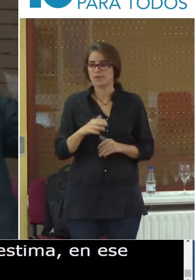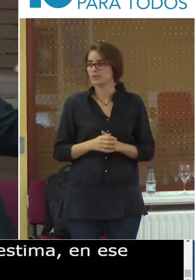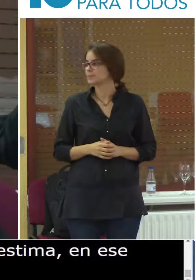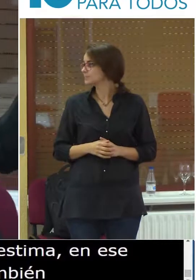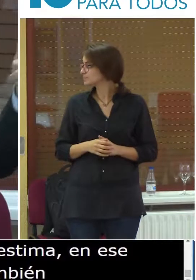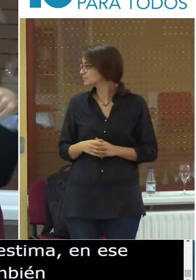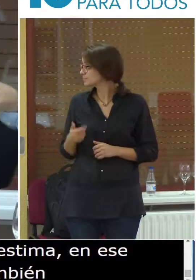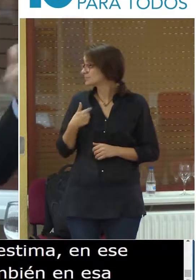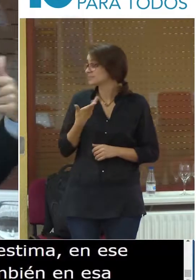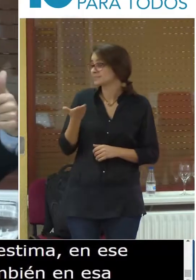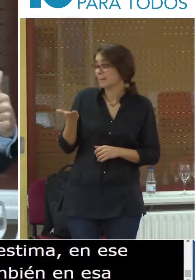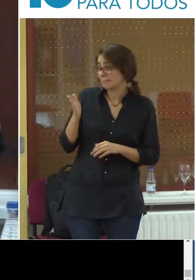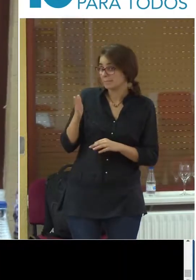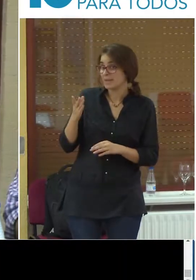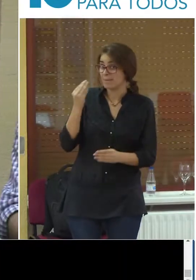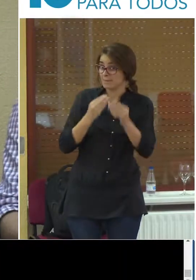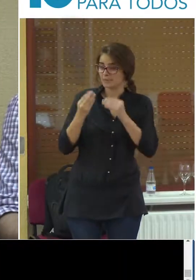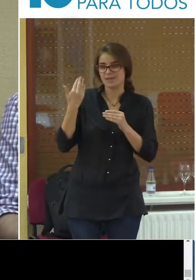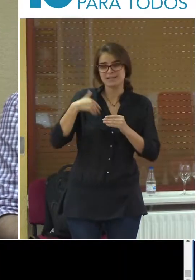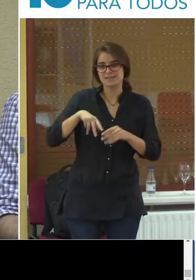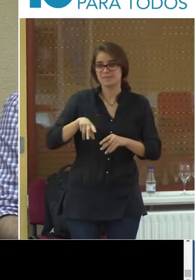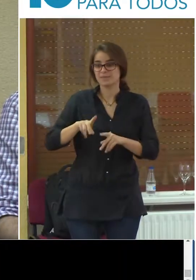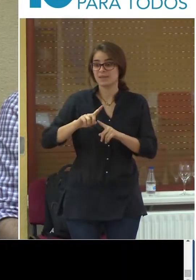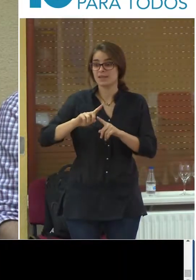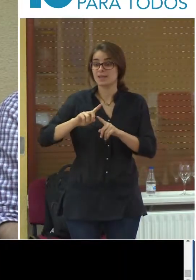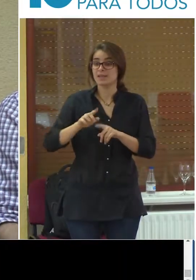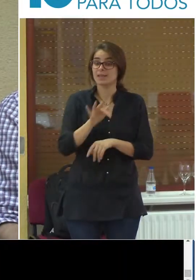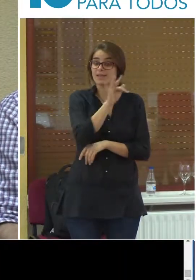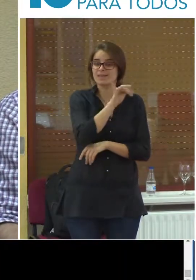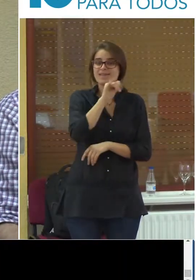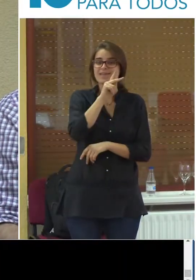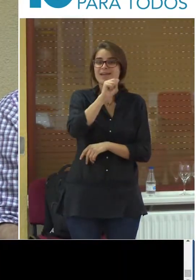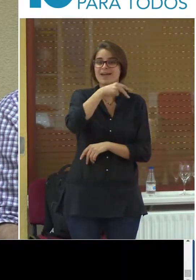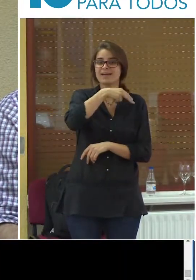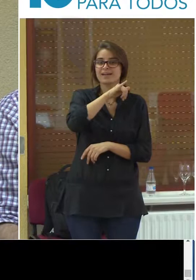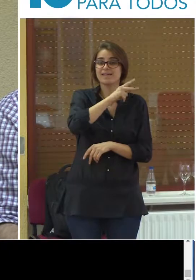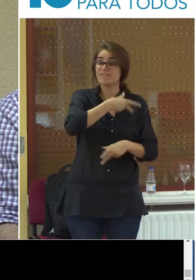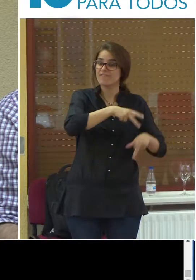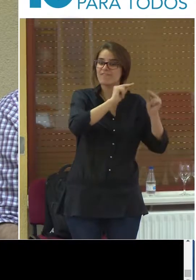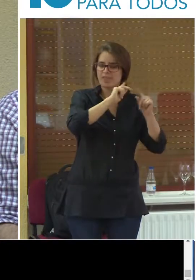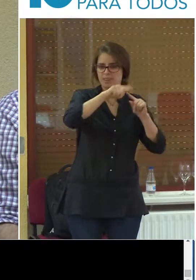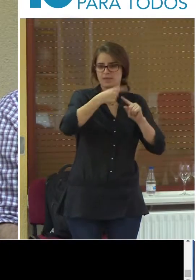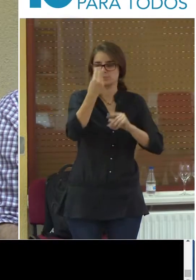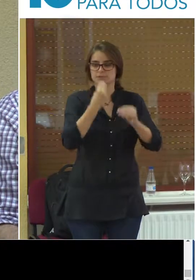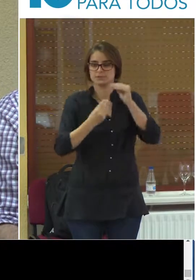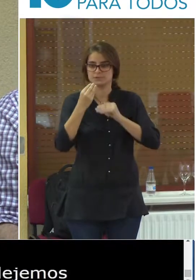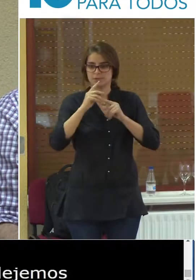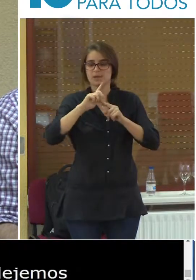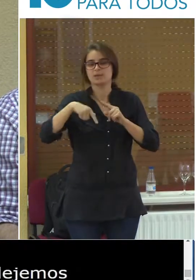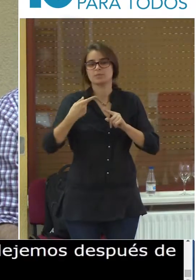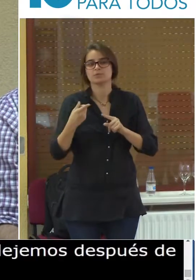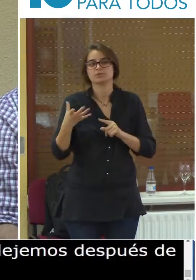very recommendable. Well, before we go on, let's move on